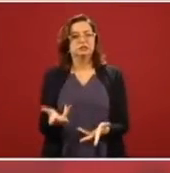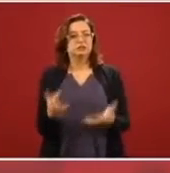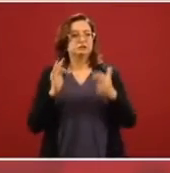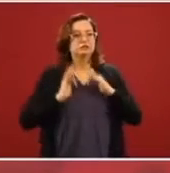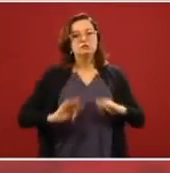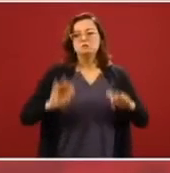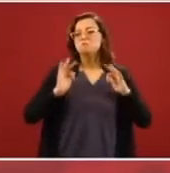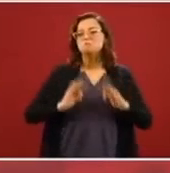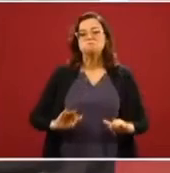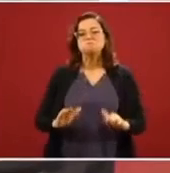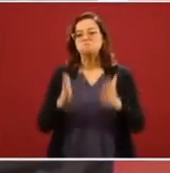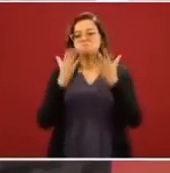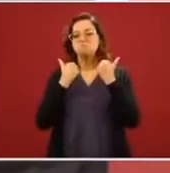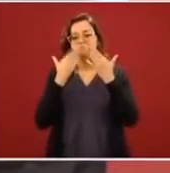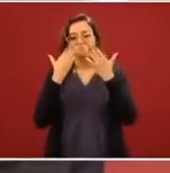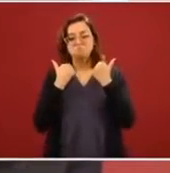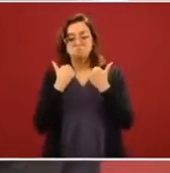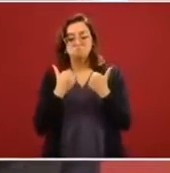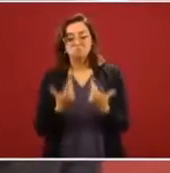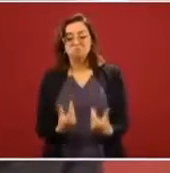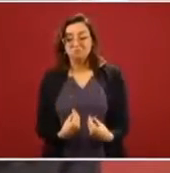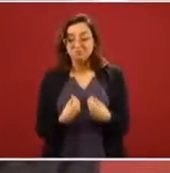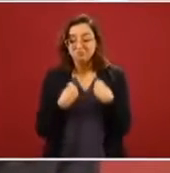no tranquility. That is not Y life.